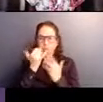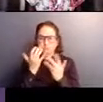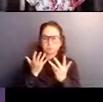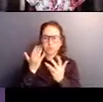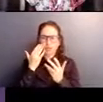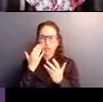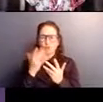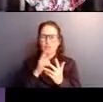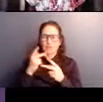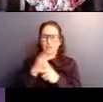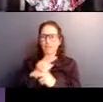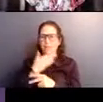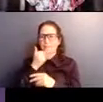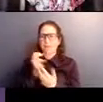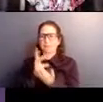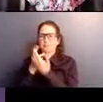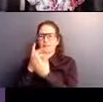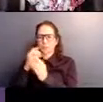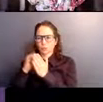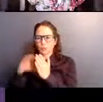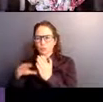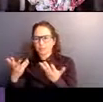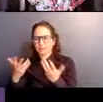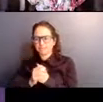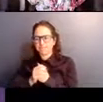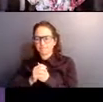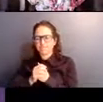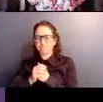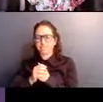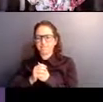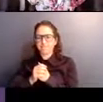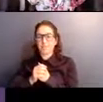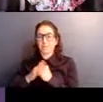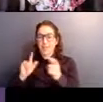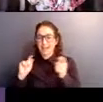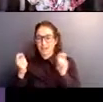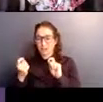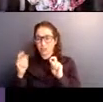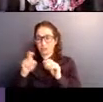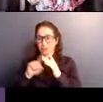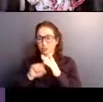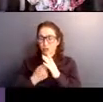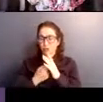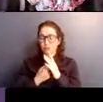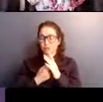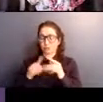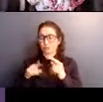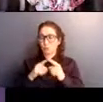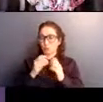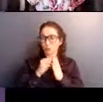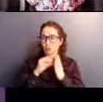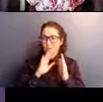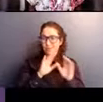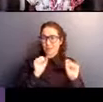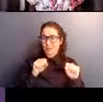what best suits the students. This adaptation should begin with the student's